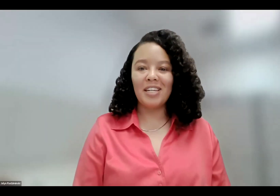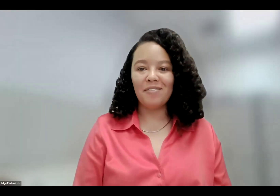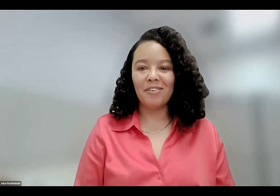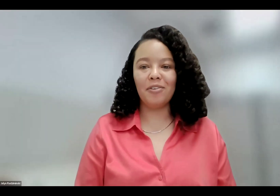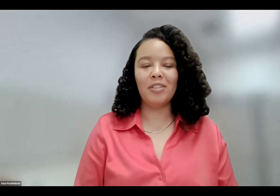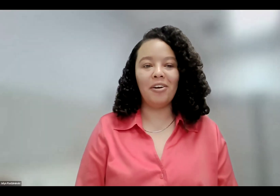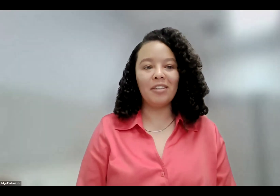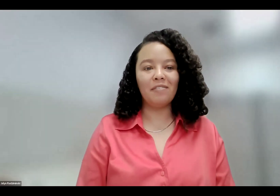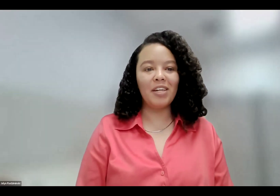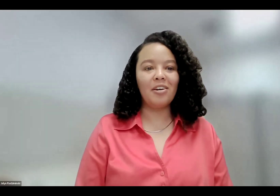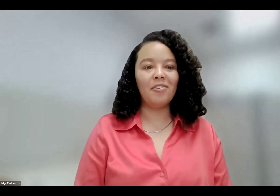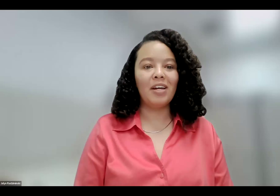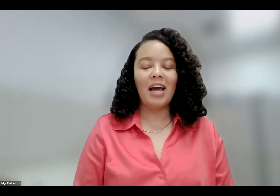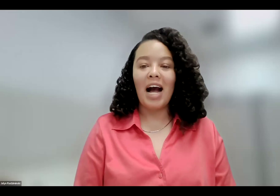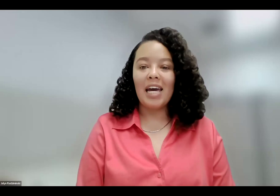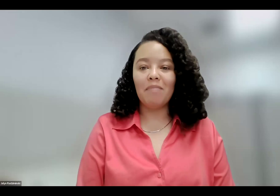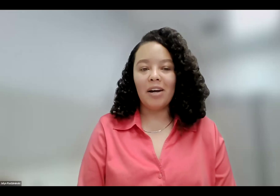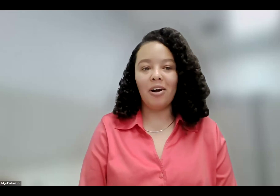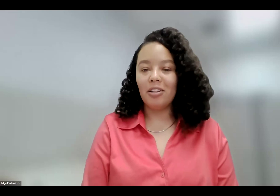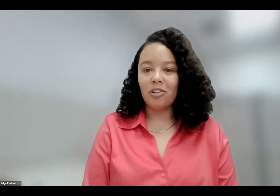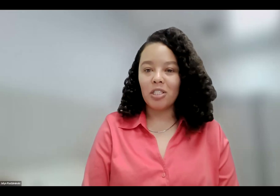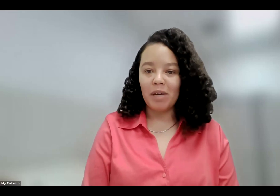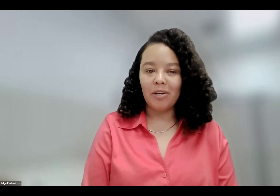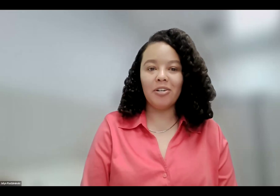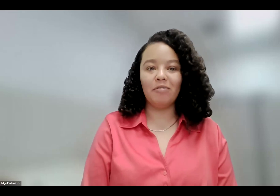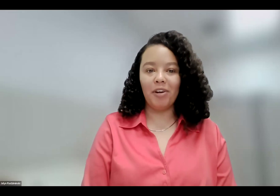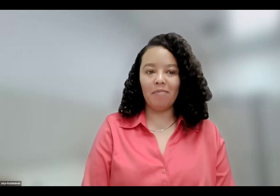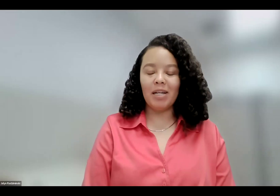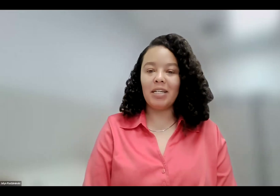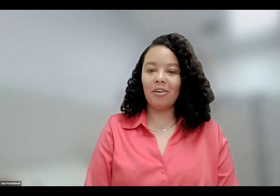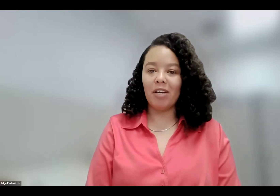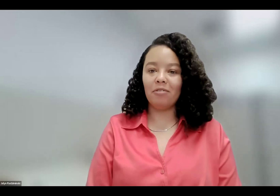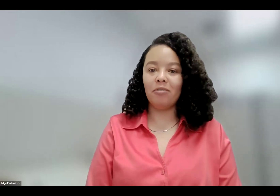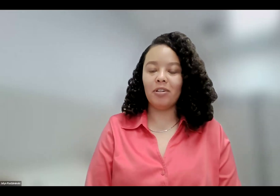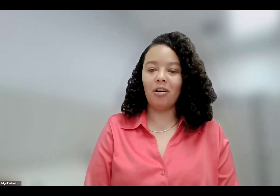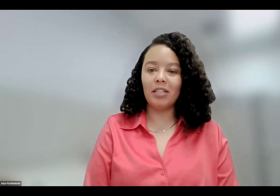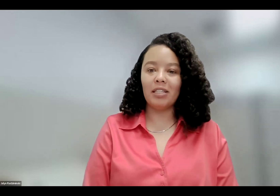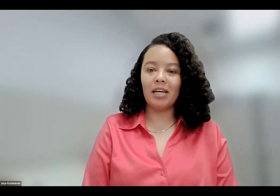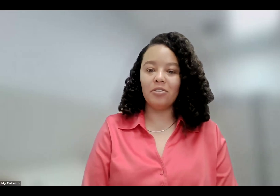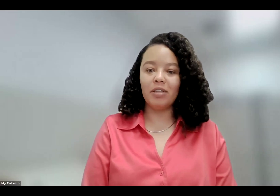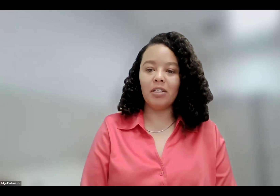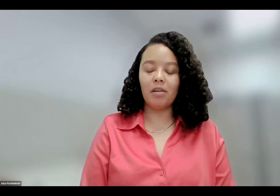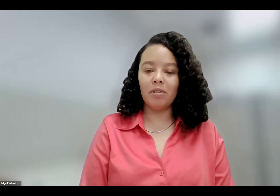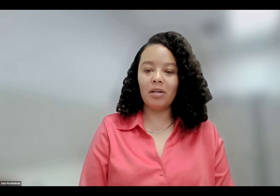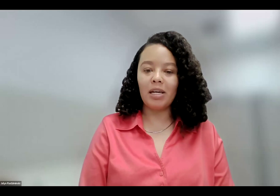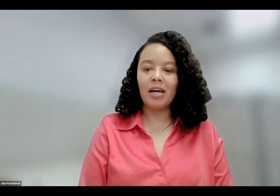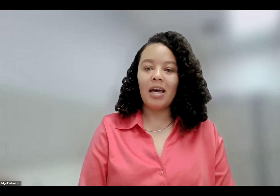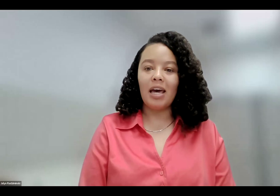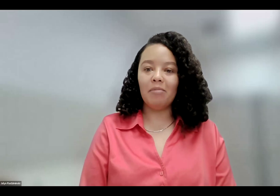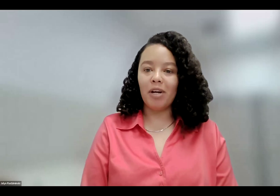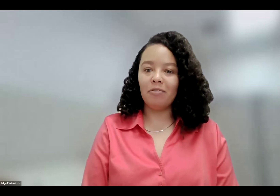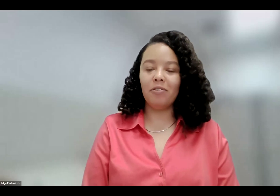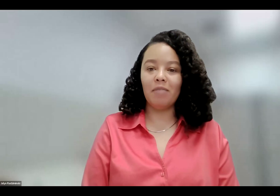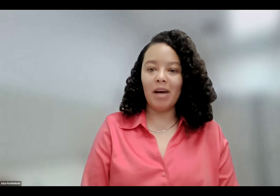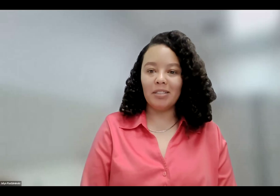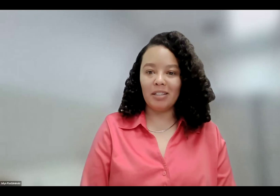Thank you, team, for sharing the video. I admire all of those speakers very much and grateful for all that they do in the community. And